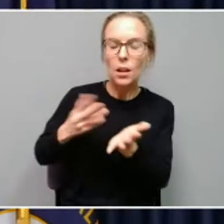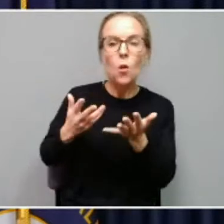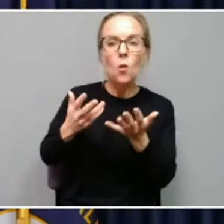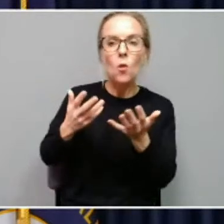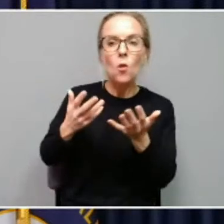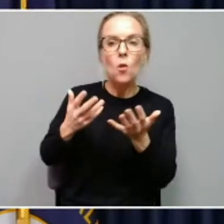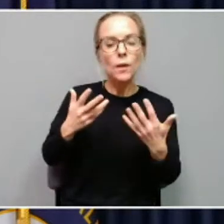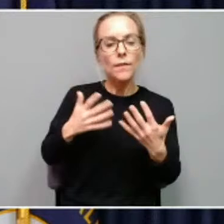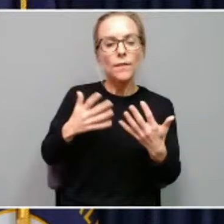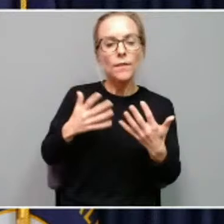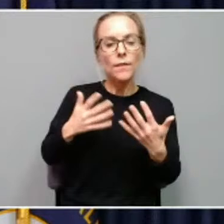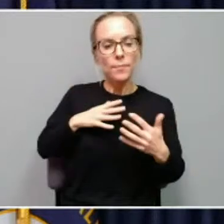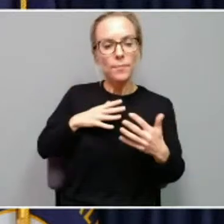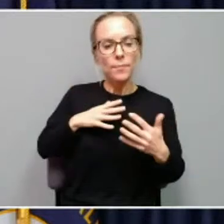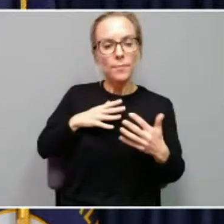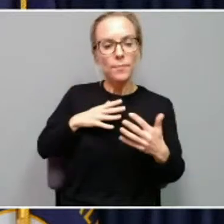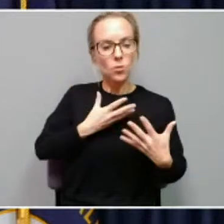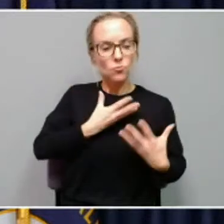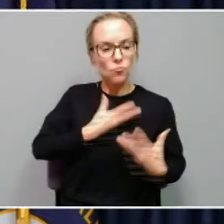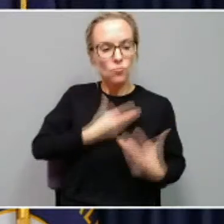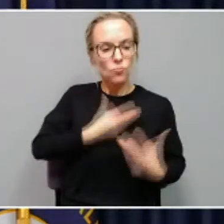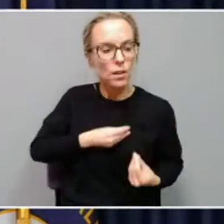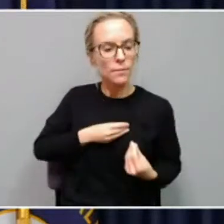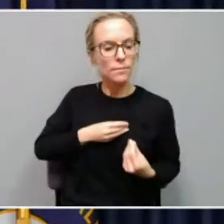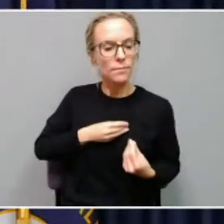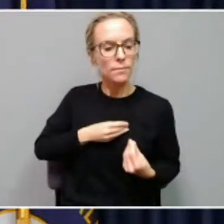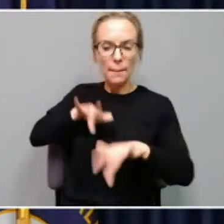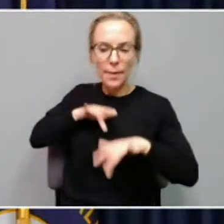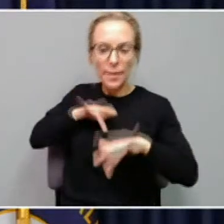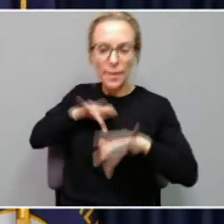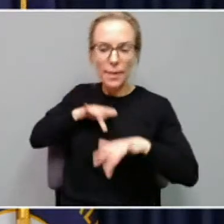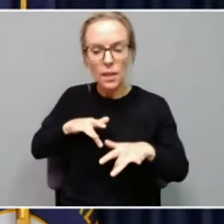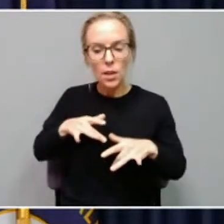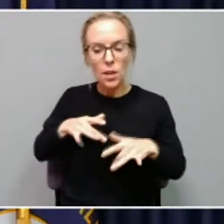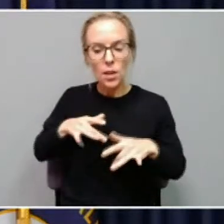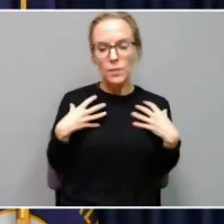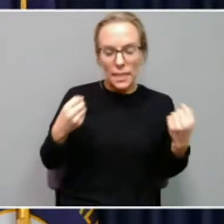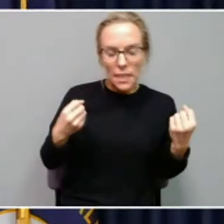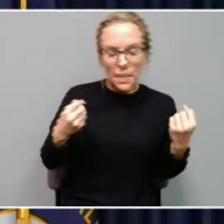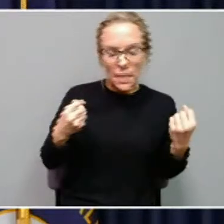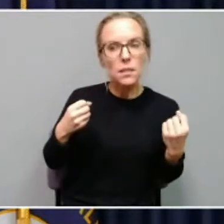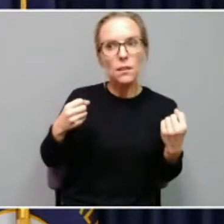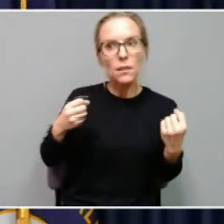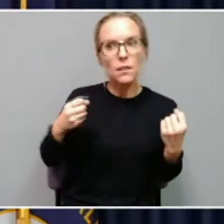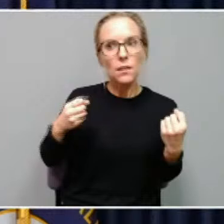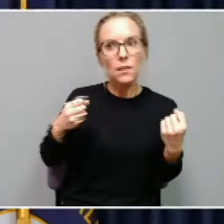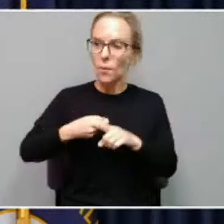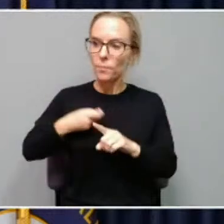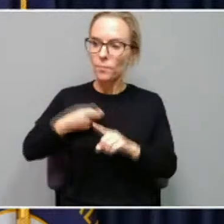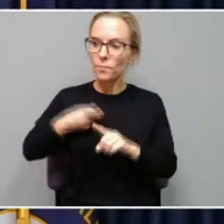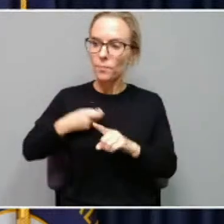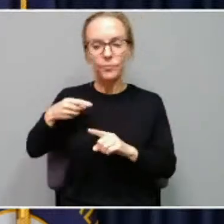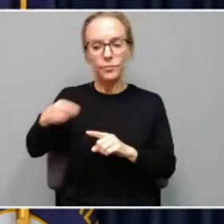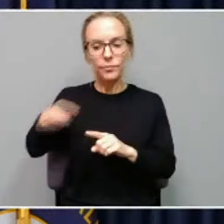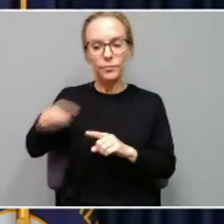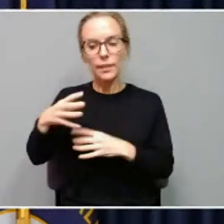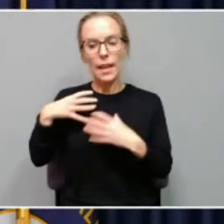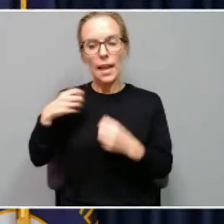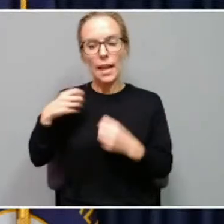and generosity we saw from people, the incredible resiliency of our healthcare heroes. We've